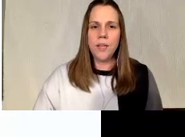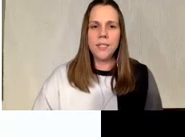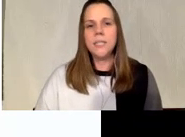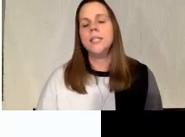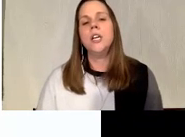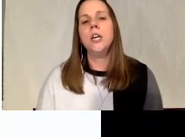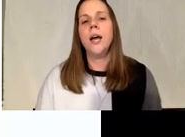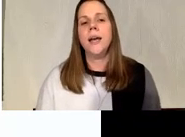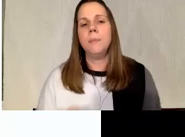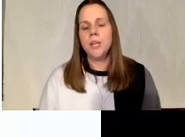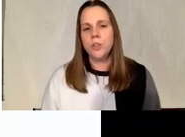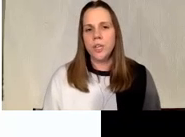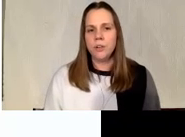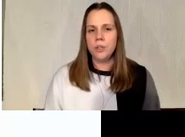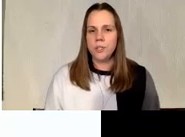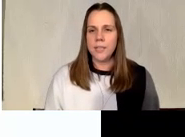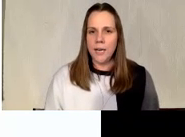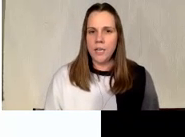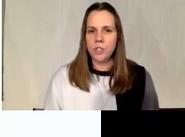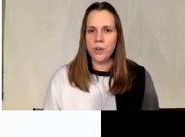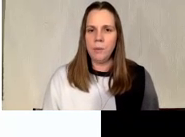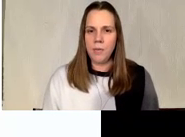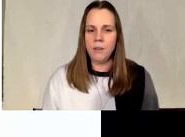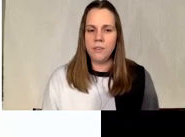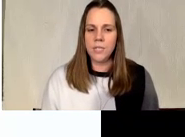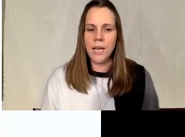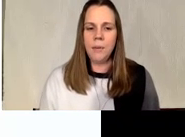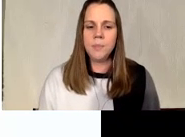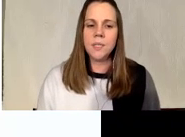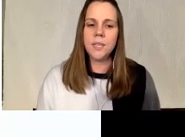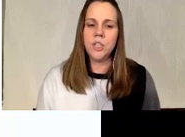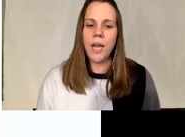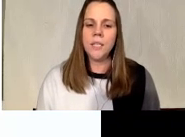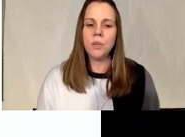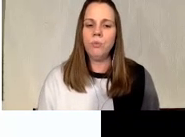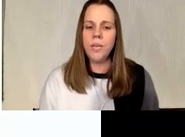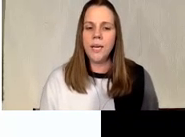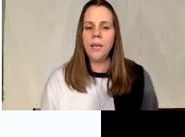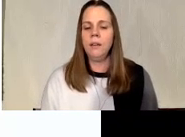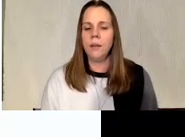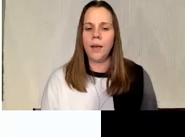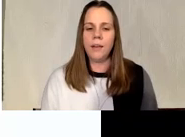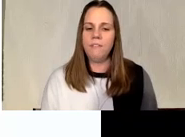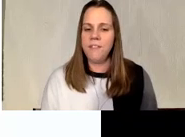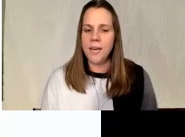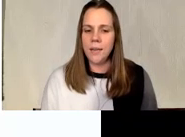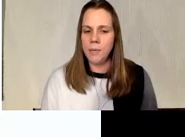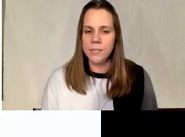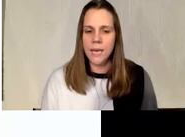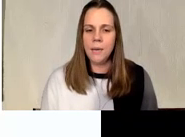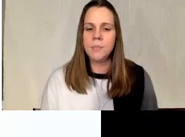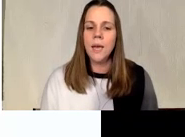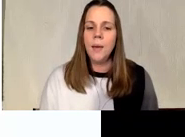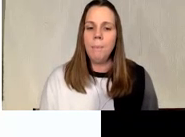More things to consider. Make sure that you're signing during meaningful times, such as reading, feeding,